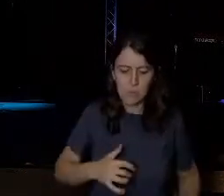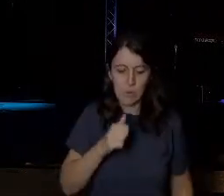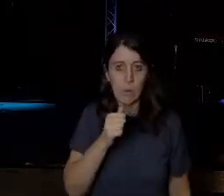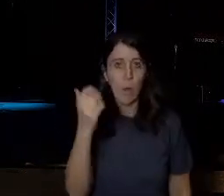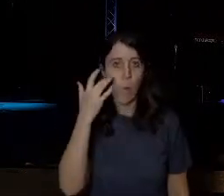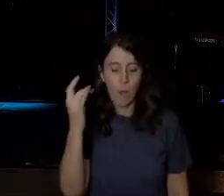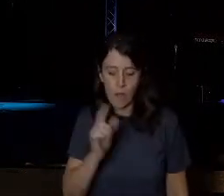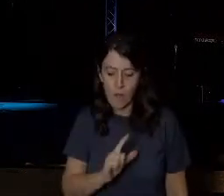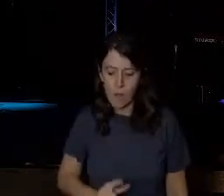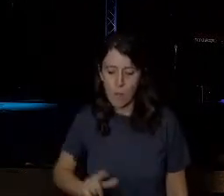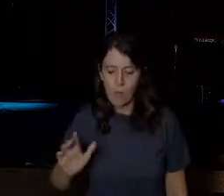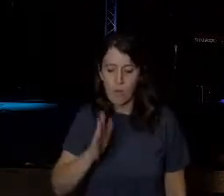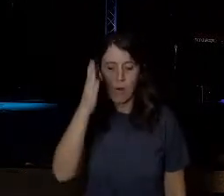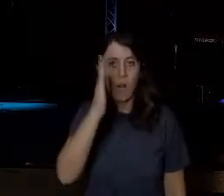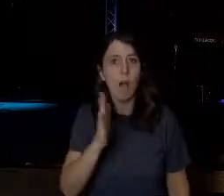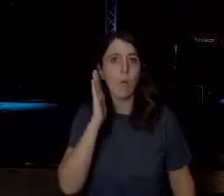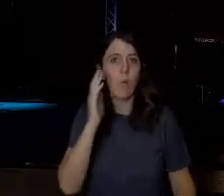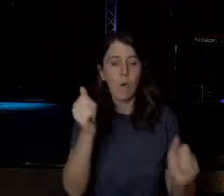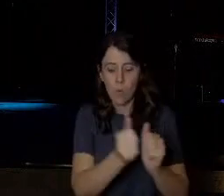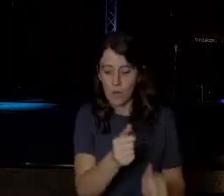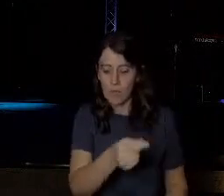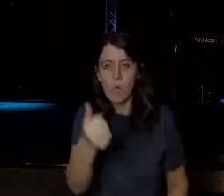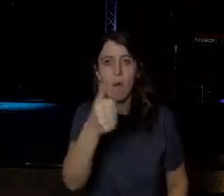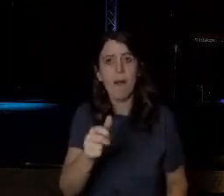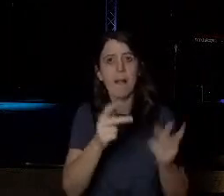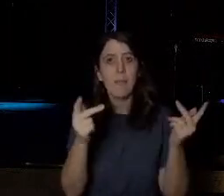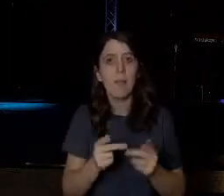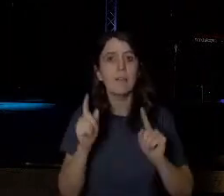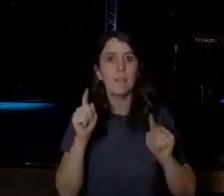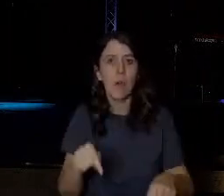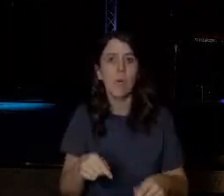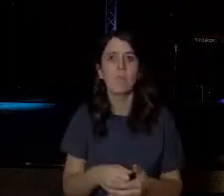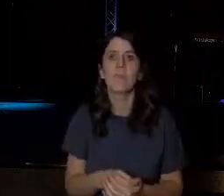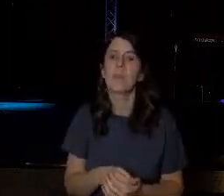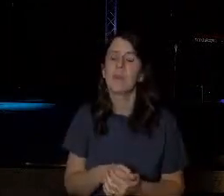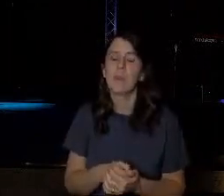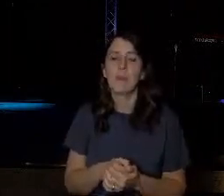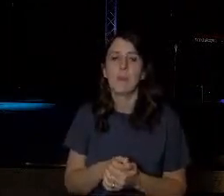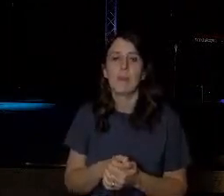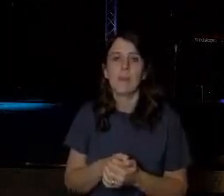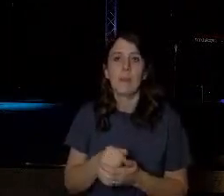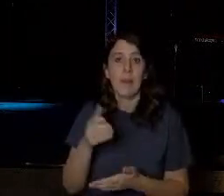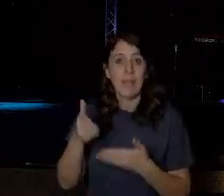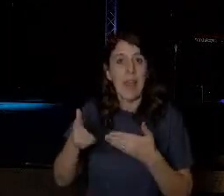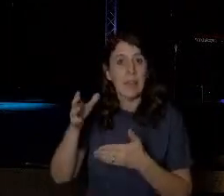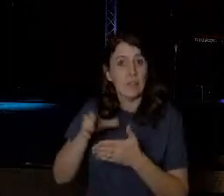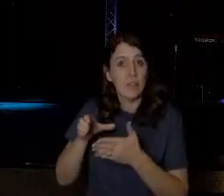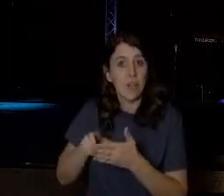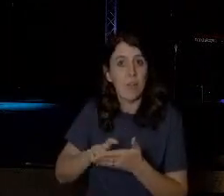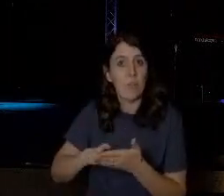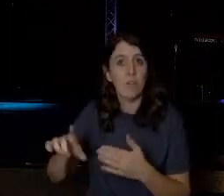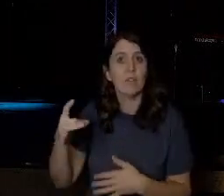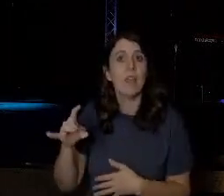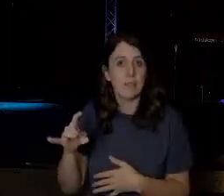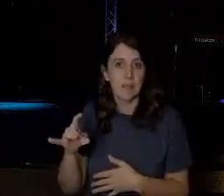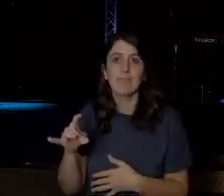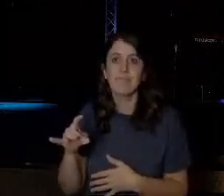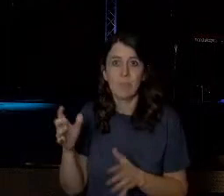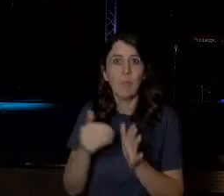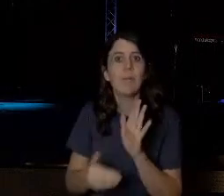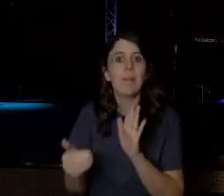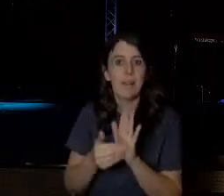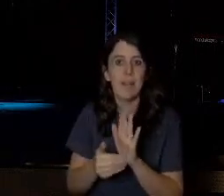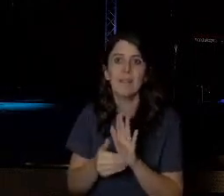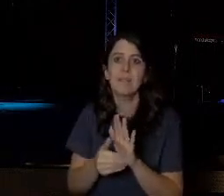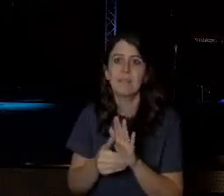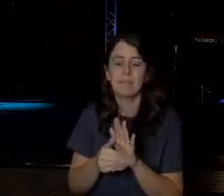go. It's repeated at the end of the chapter in verse 18. The people of God actually tell Moses, don't be afraid. Don't